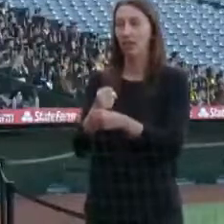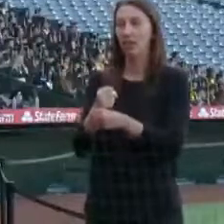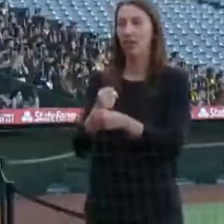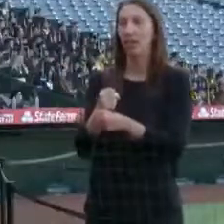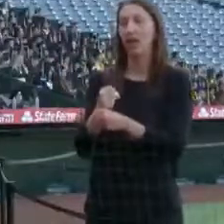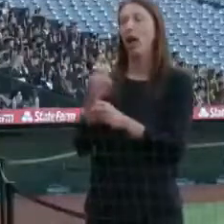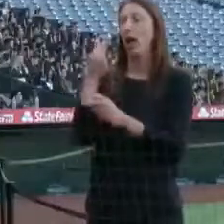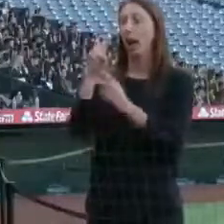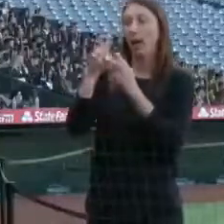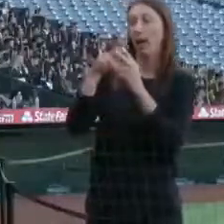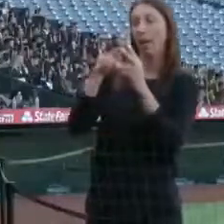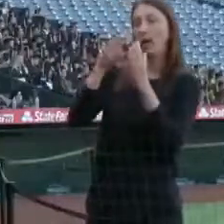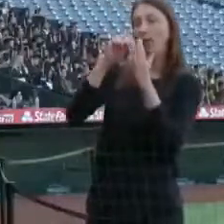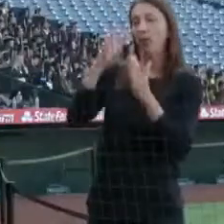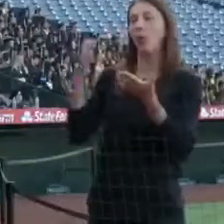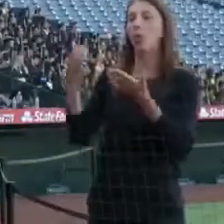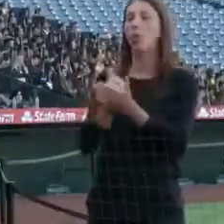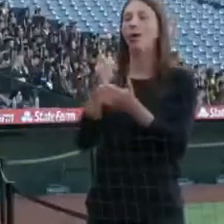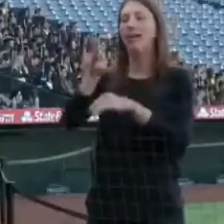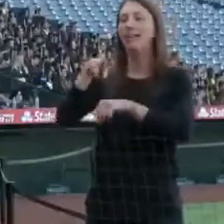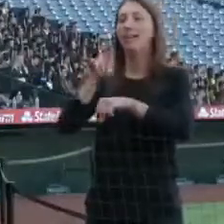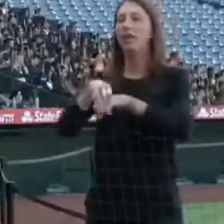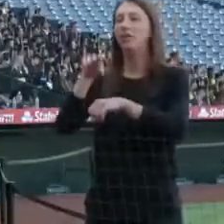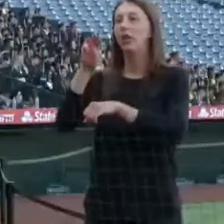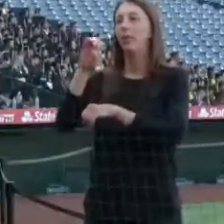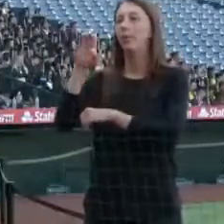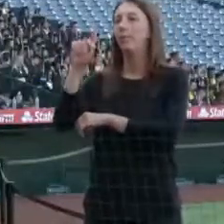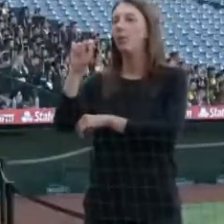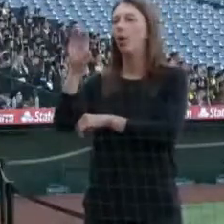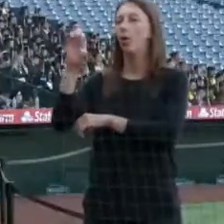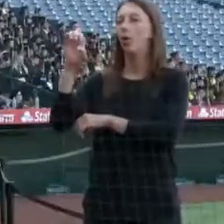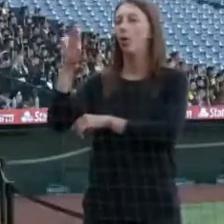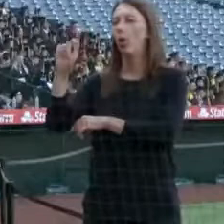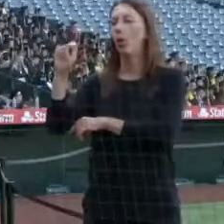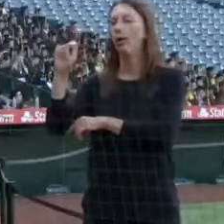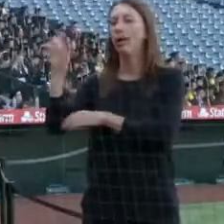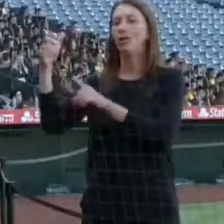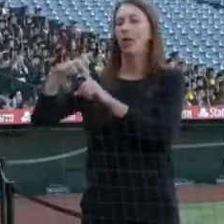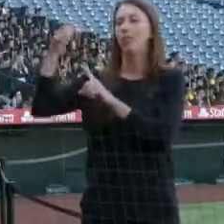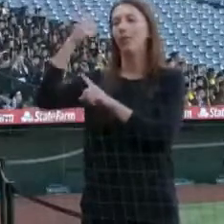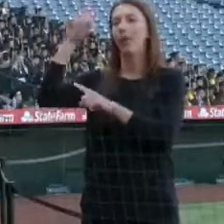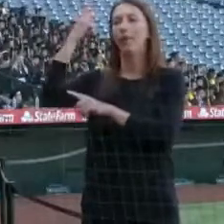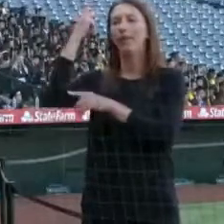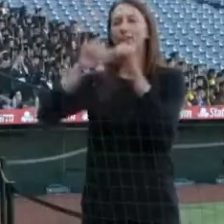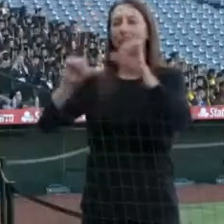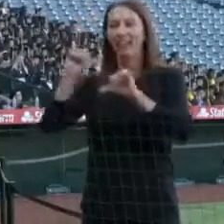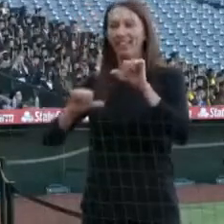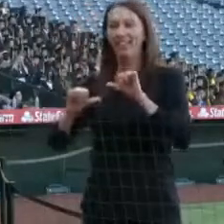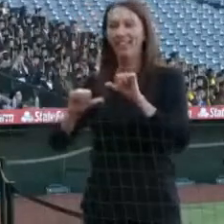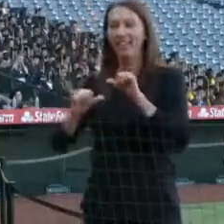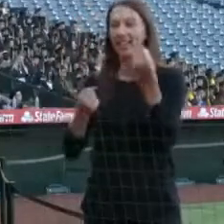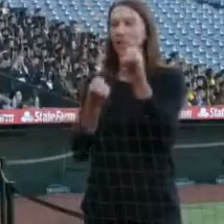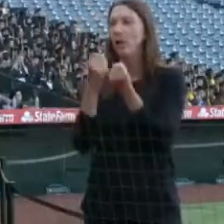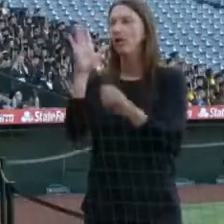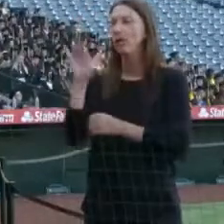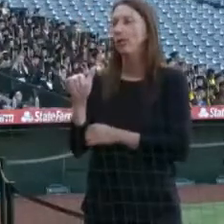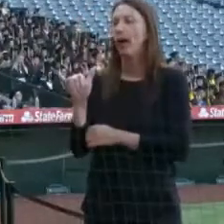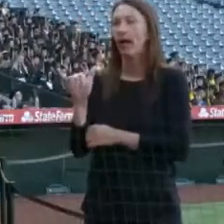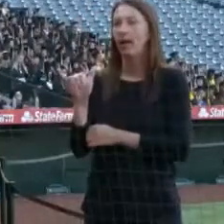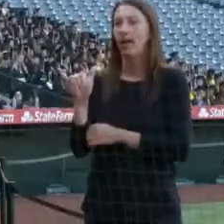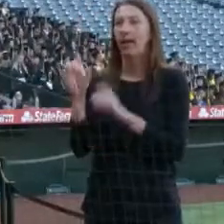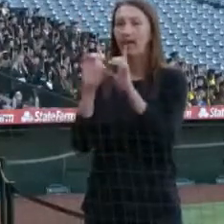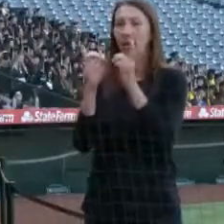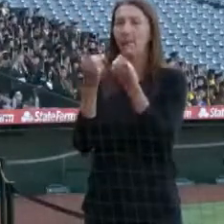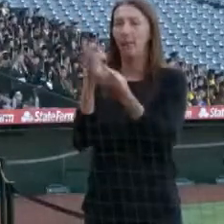students won the National Moot Court Championship, Political Science, sponsored by the